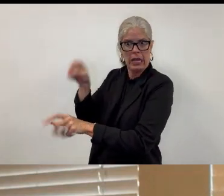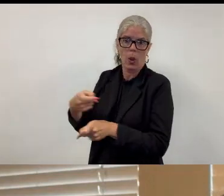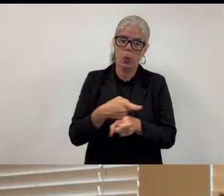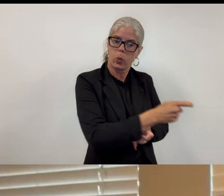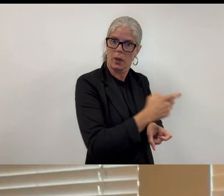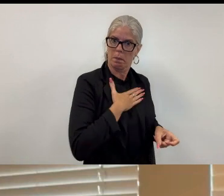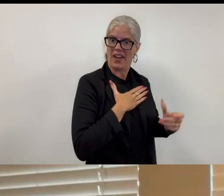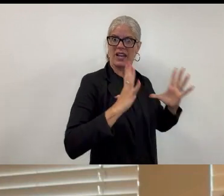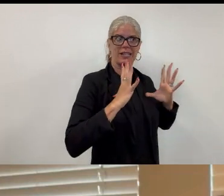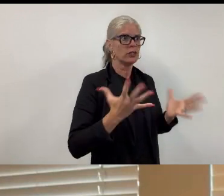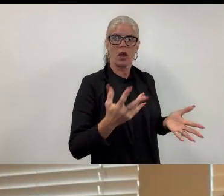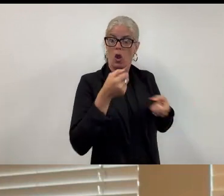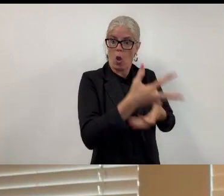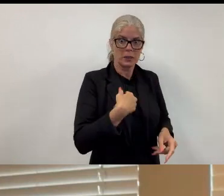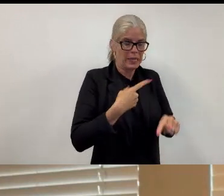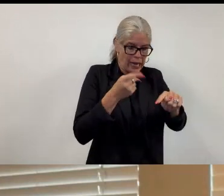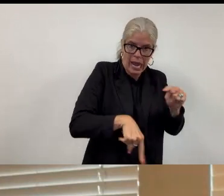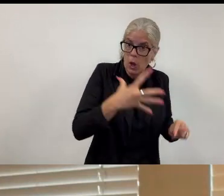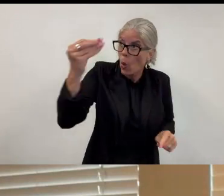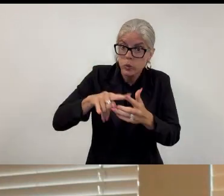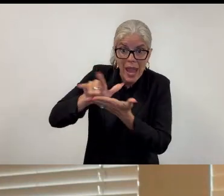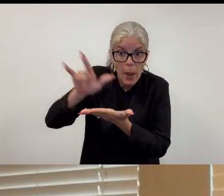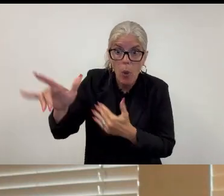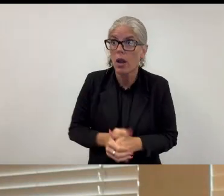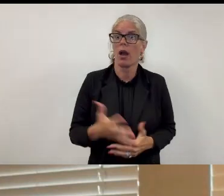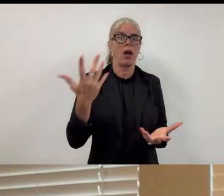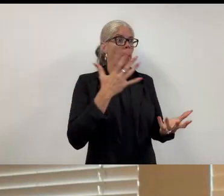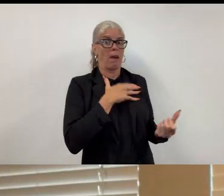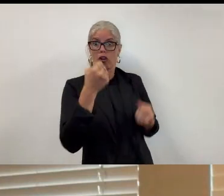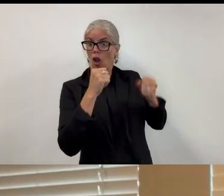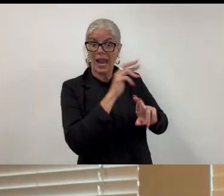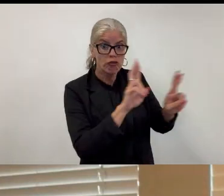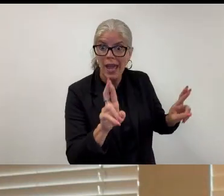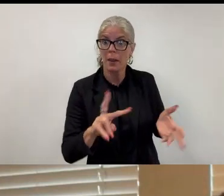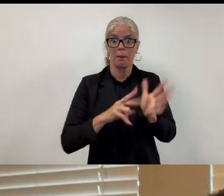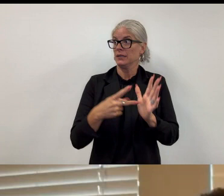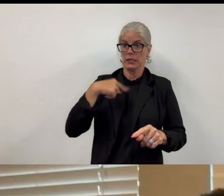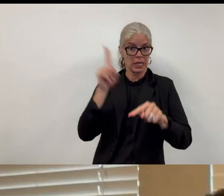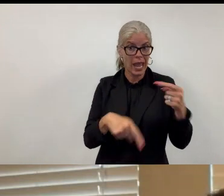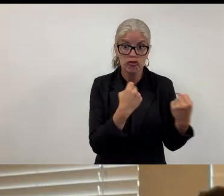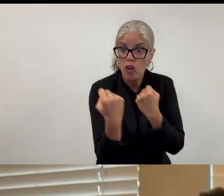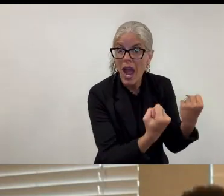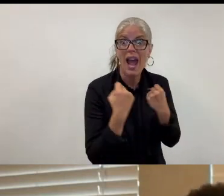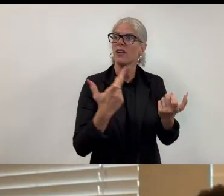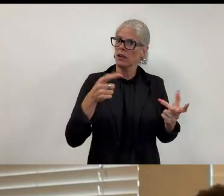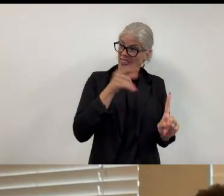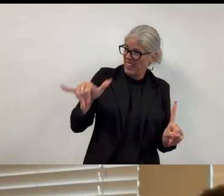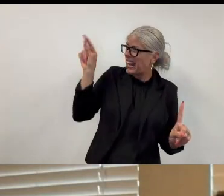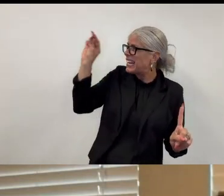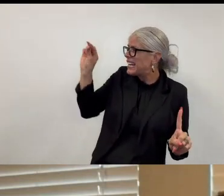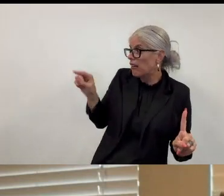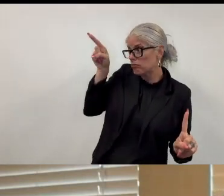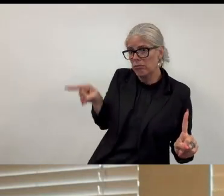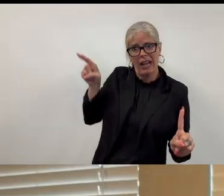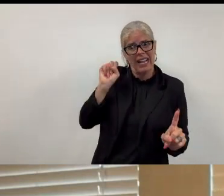entire trip, because now I can't safely leave the airport because the car rental that I had reserved is not available and I can't drive safely to wherever I'm